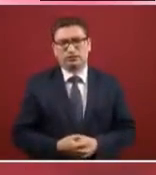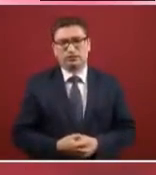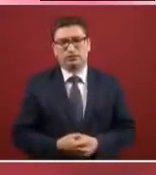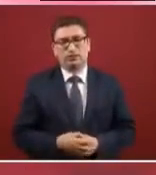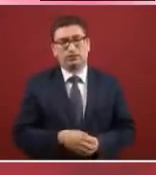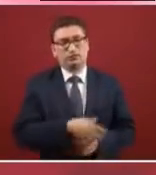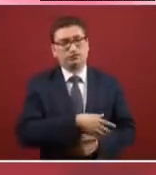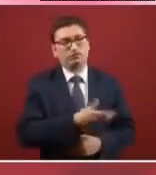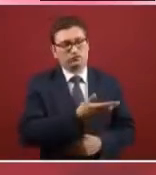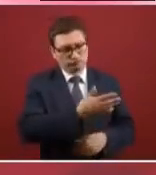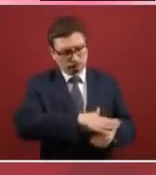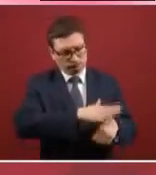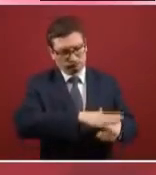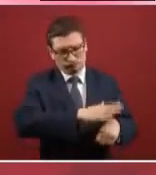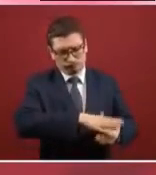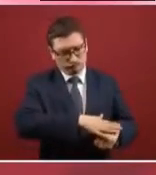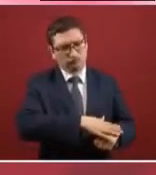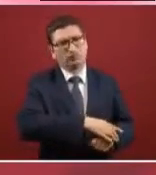comparecer